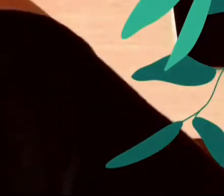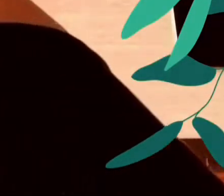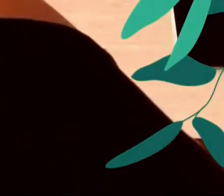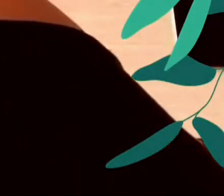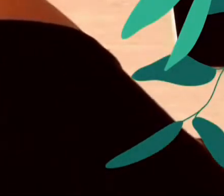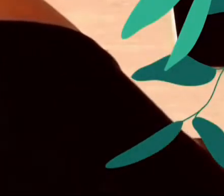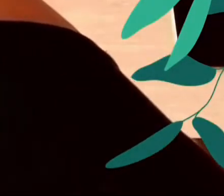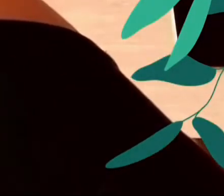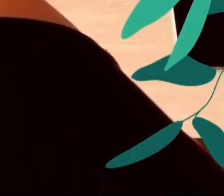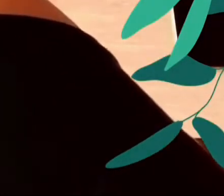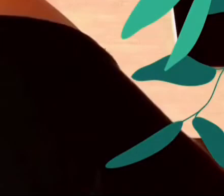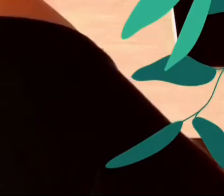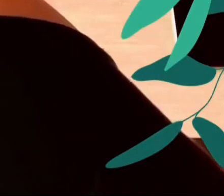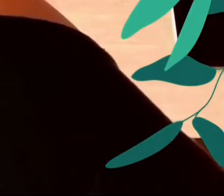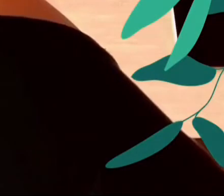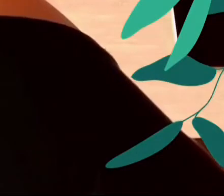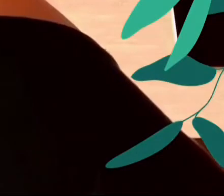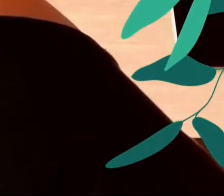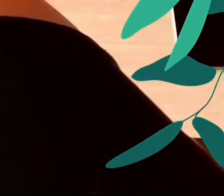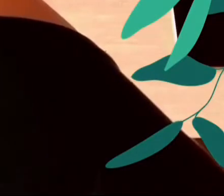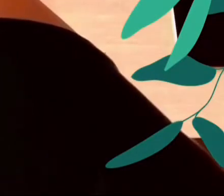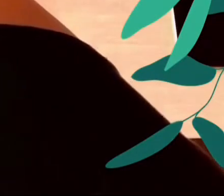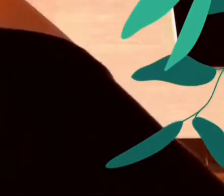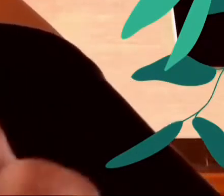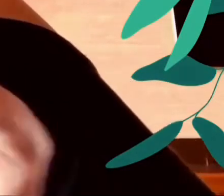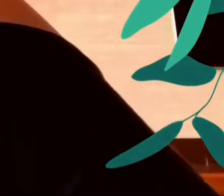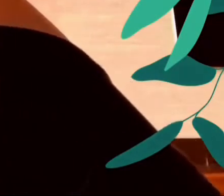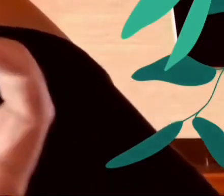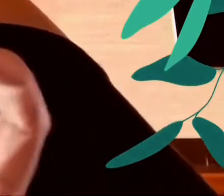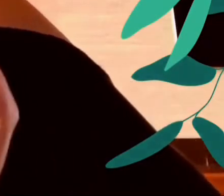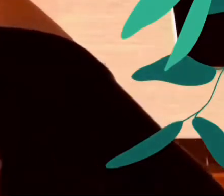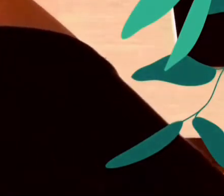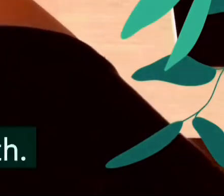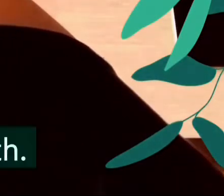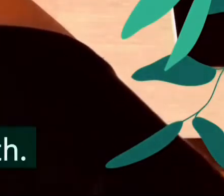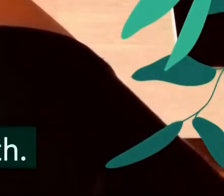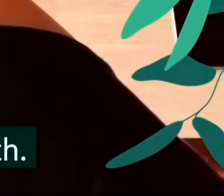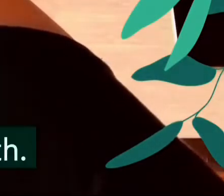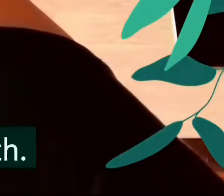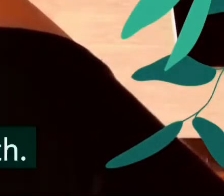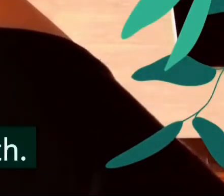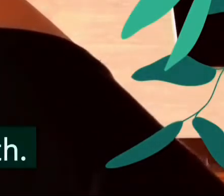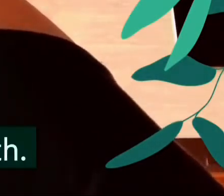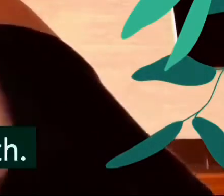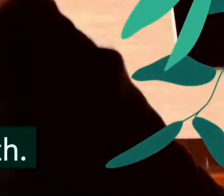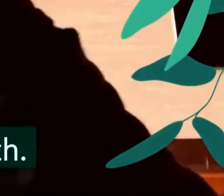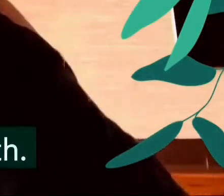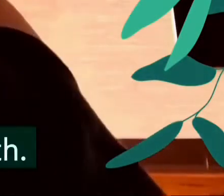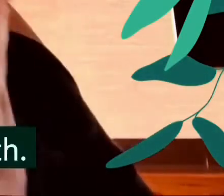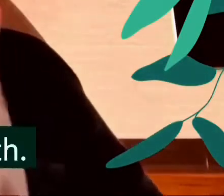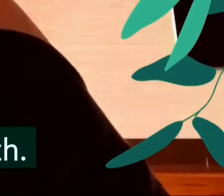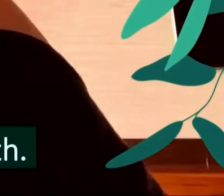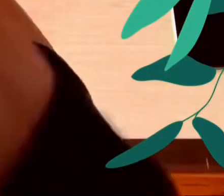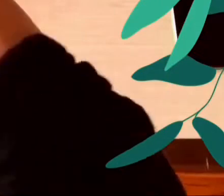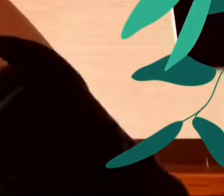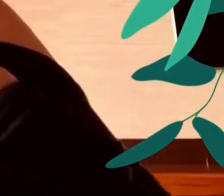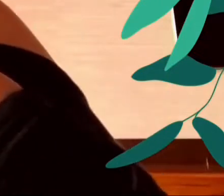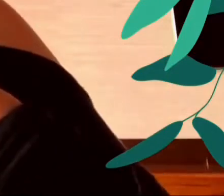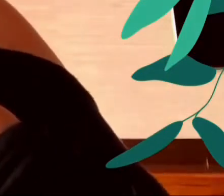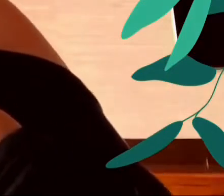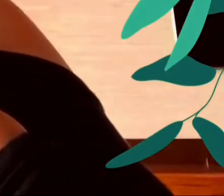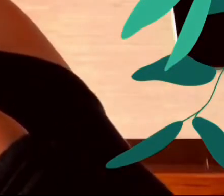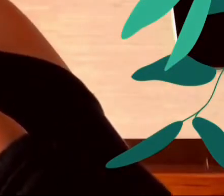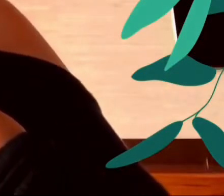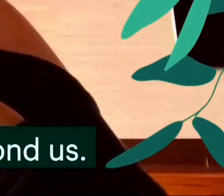longing for? Let me know. The feminisms, add that S. It's not just your path. It's not just